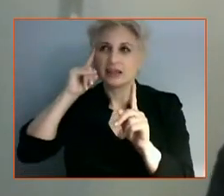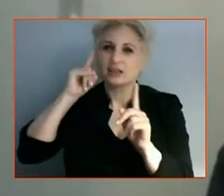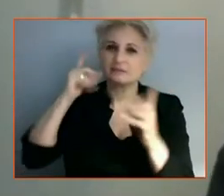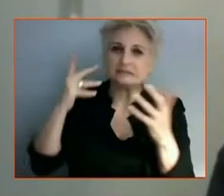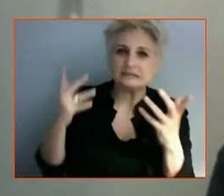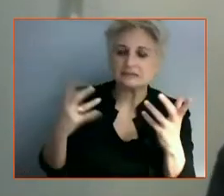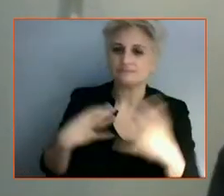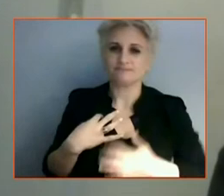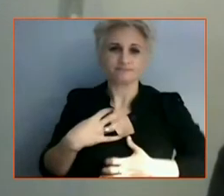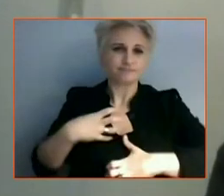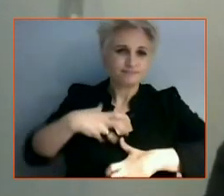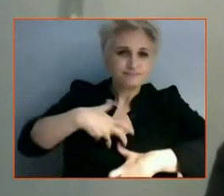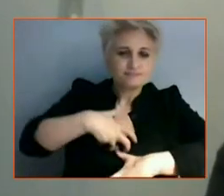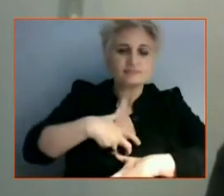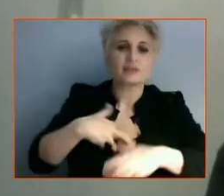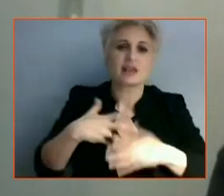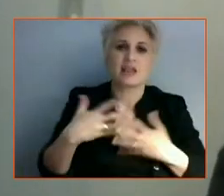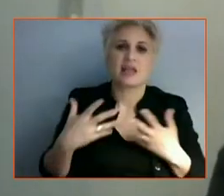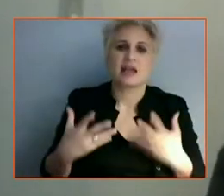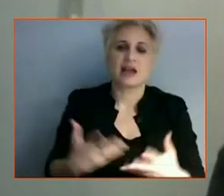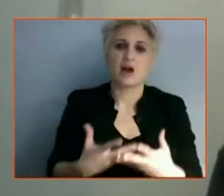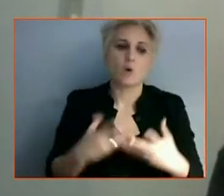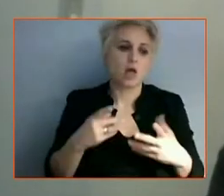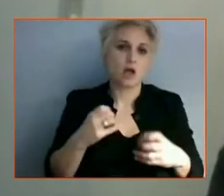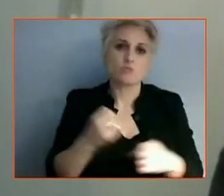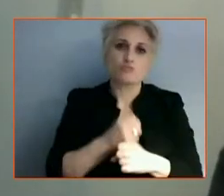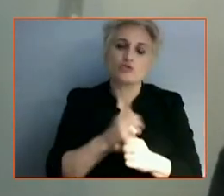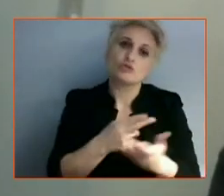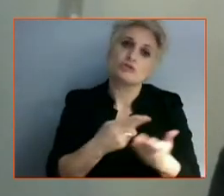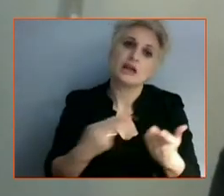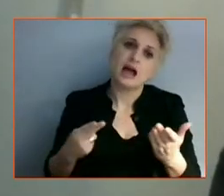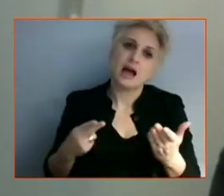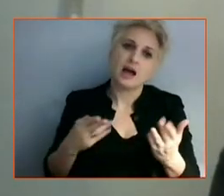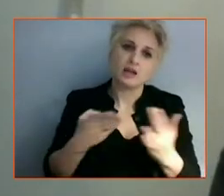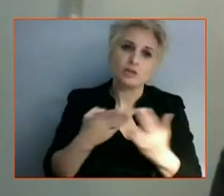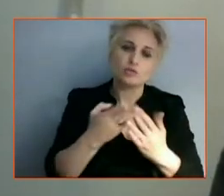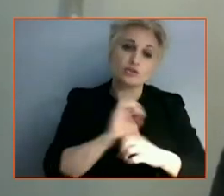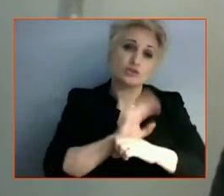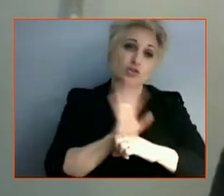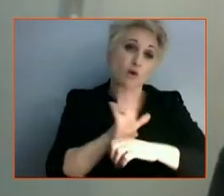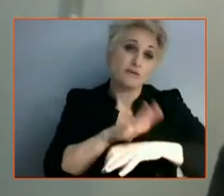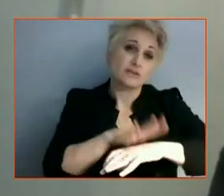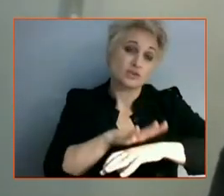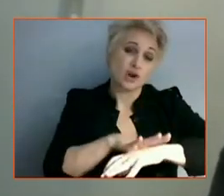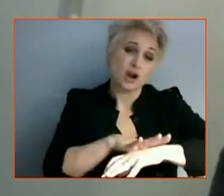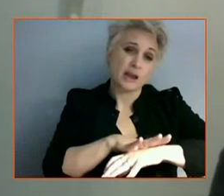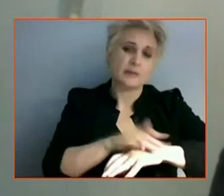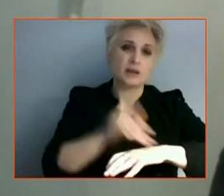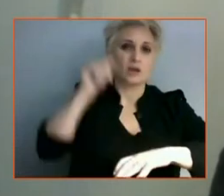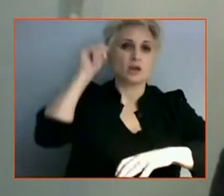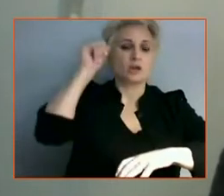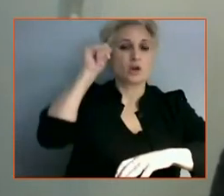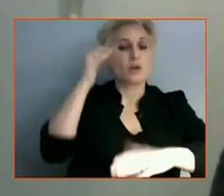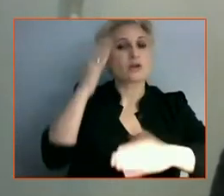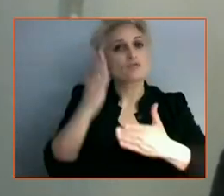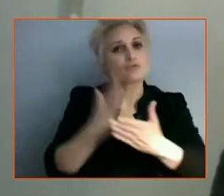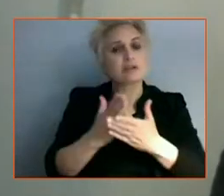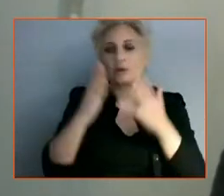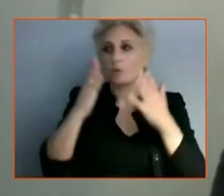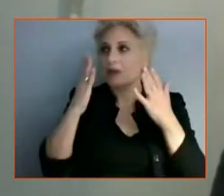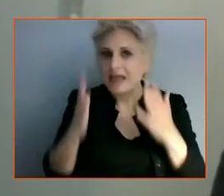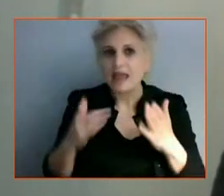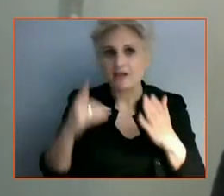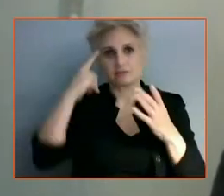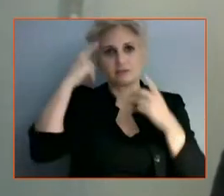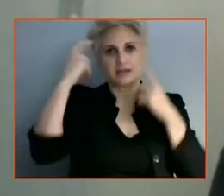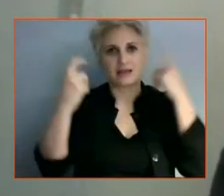undertake their arts during this COVID period, knowing that in some ways we do have to be innovative and think about how we do